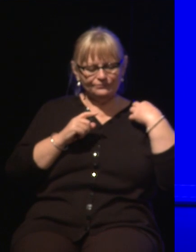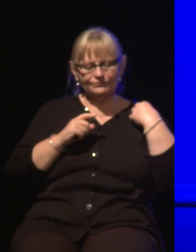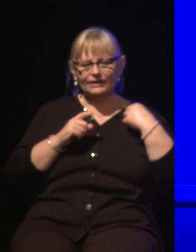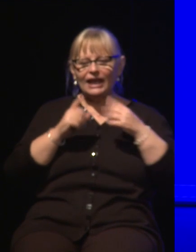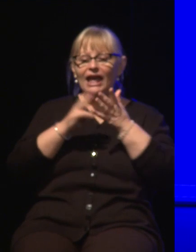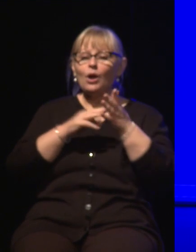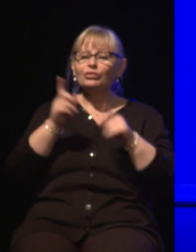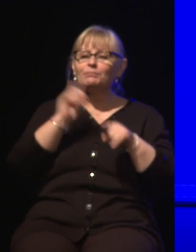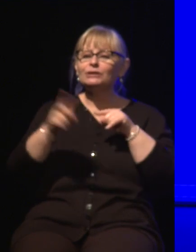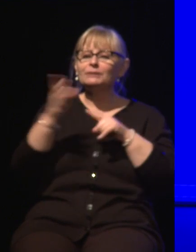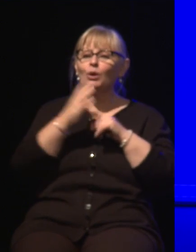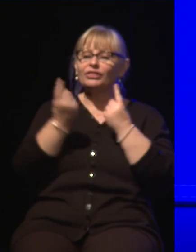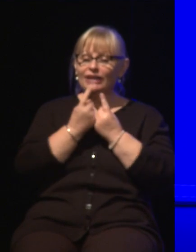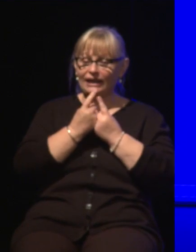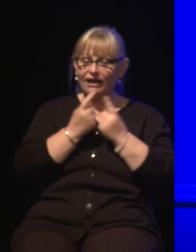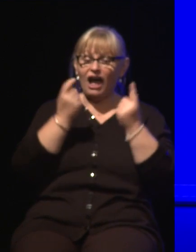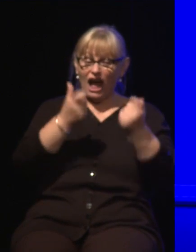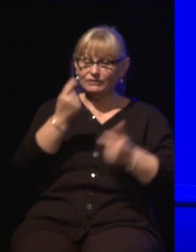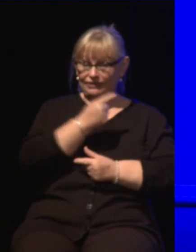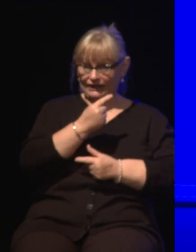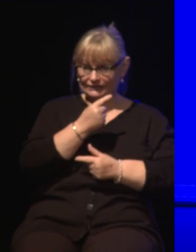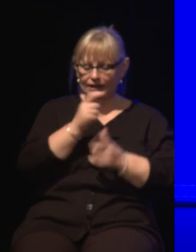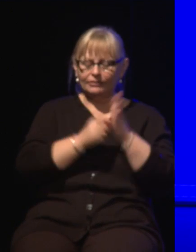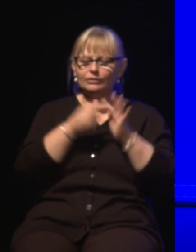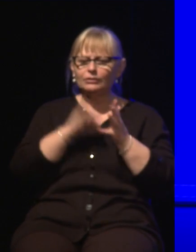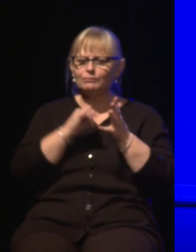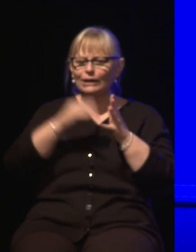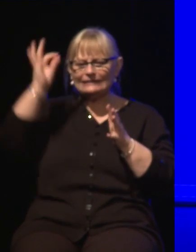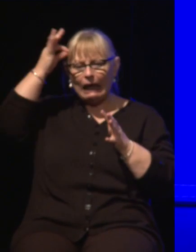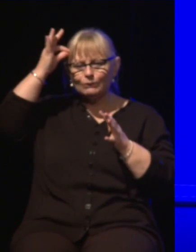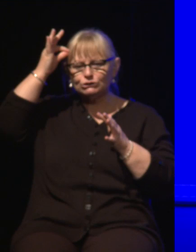the main thing is that, well, what happened afterwards is the Press Council